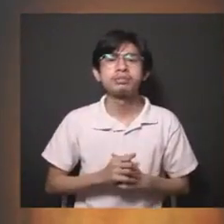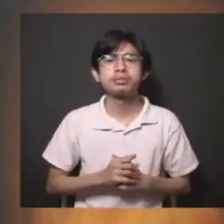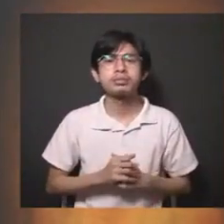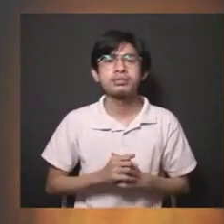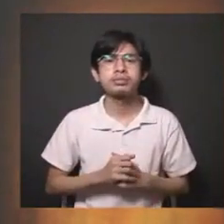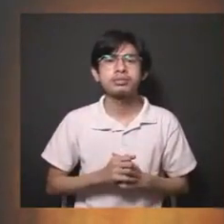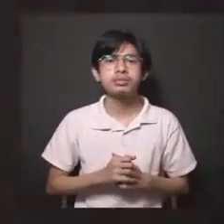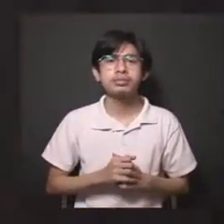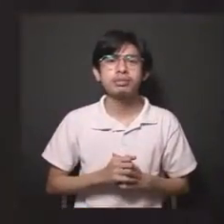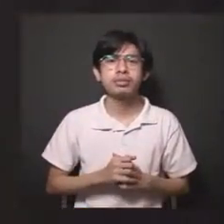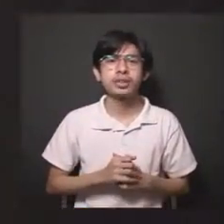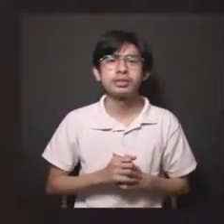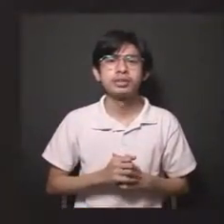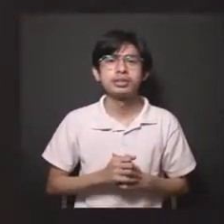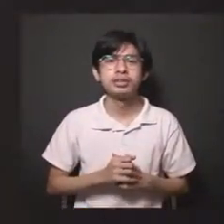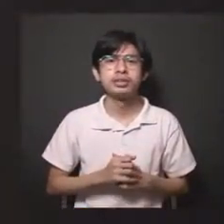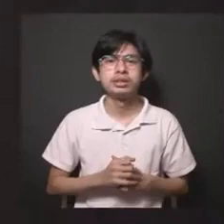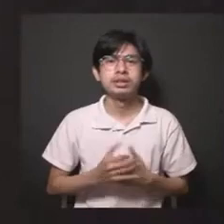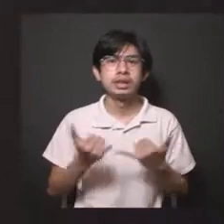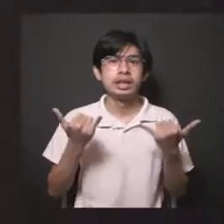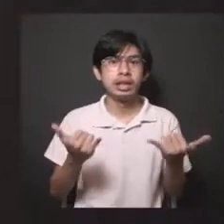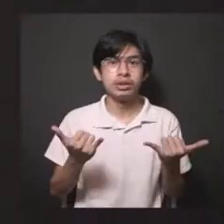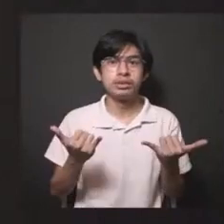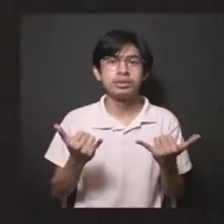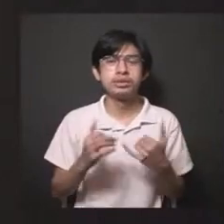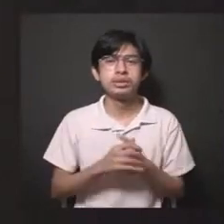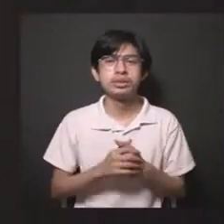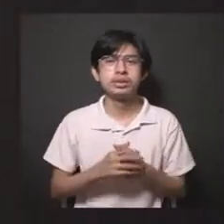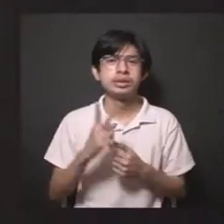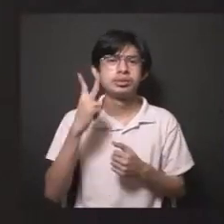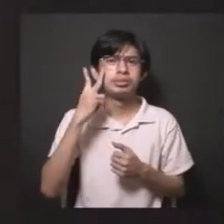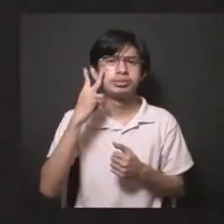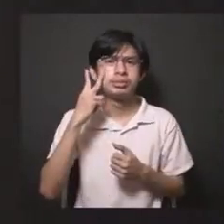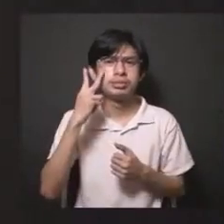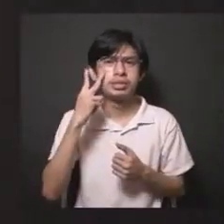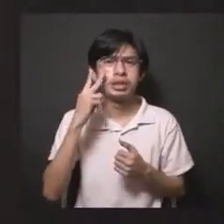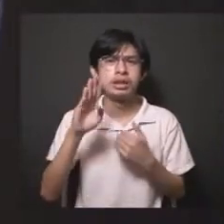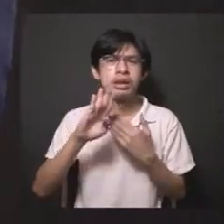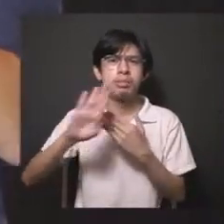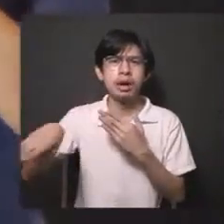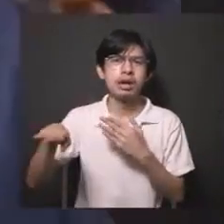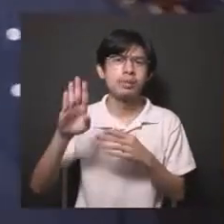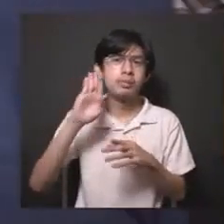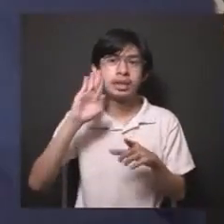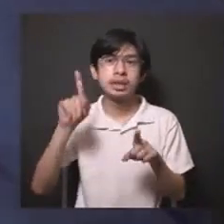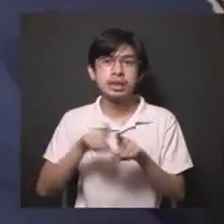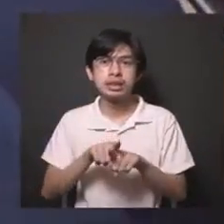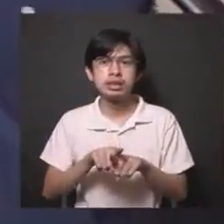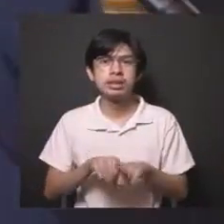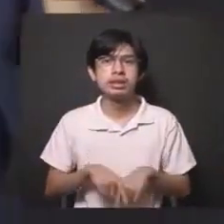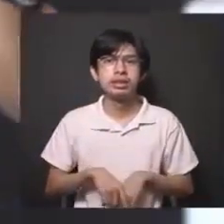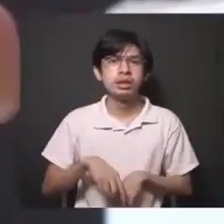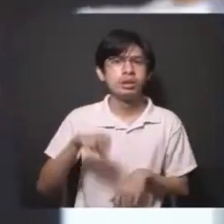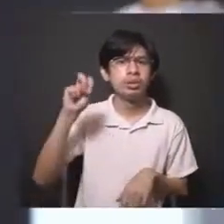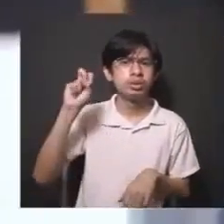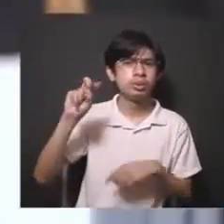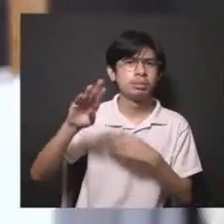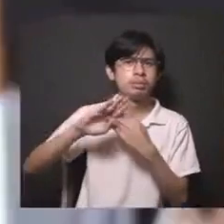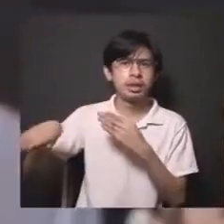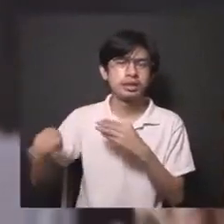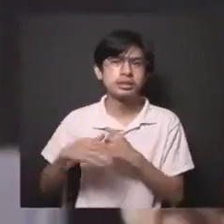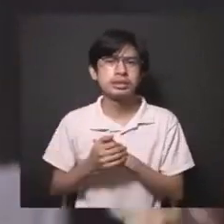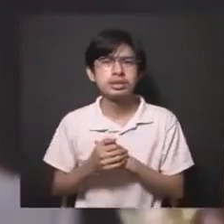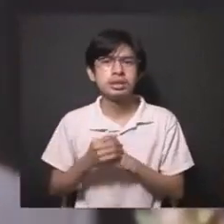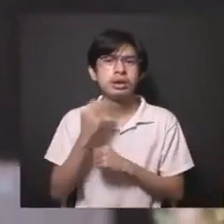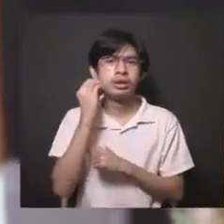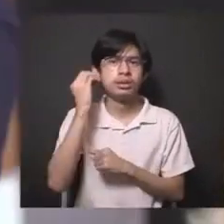now the image is that they're back in Cana. They're back in Cana, the brothers. And they tell Jacob all about it. And of course, Jacob was not